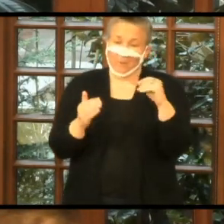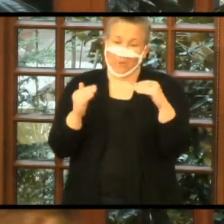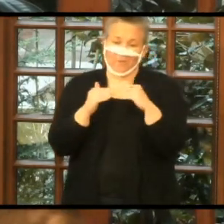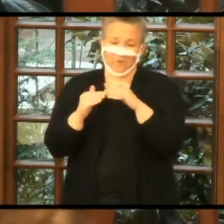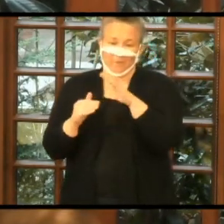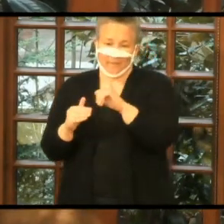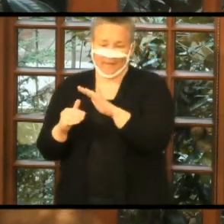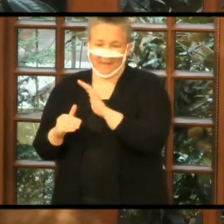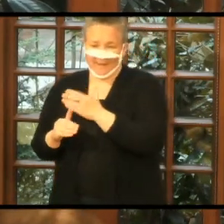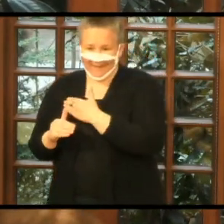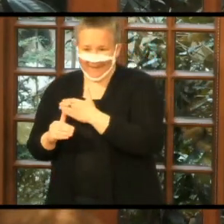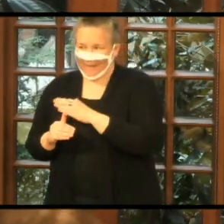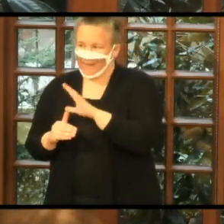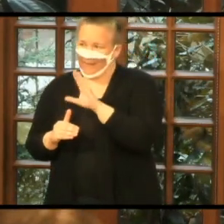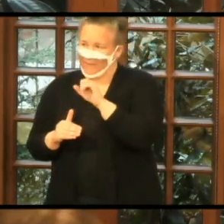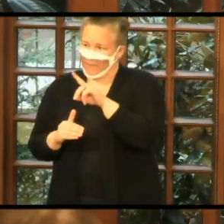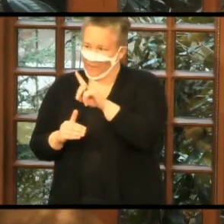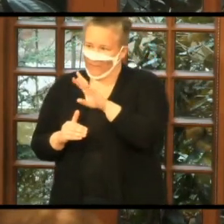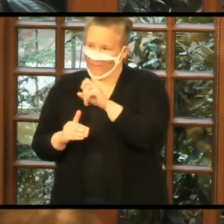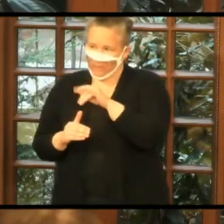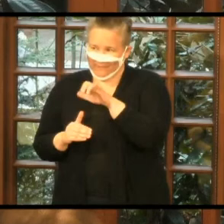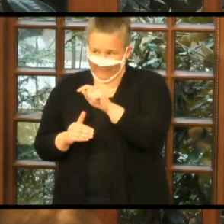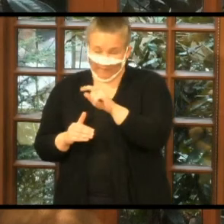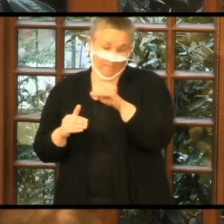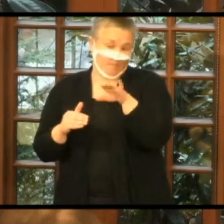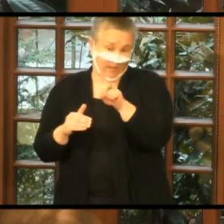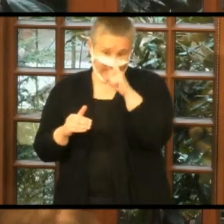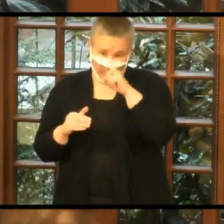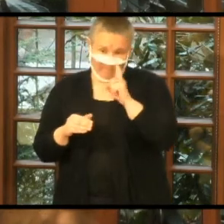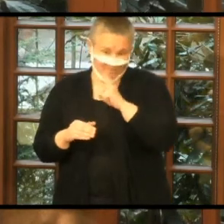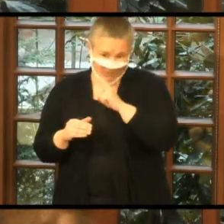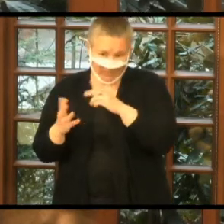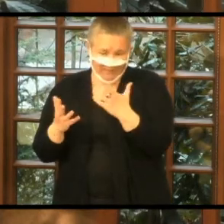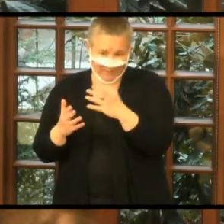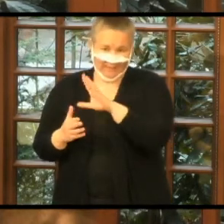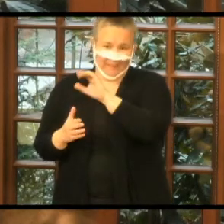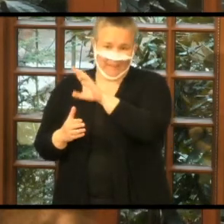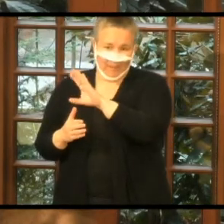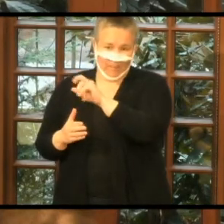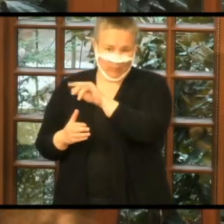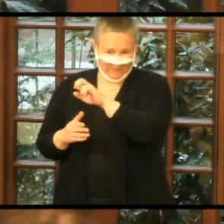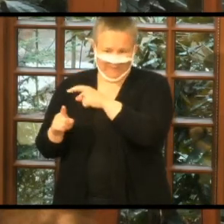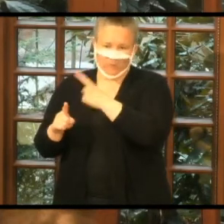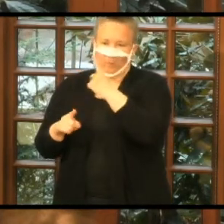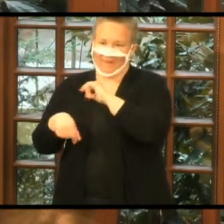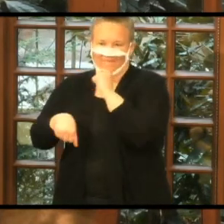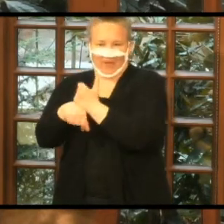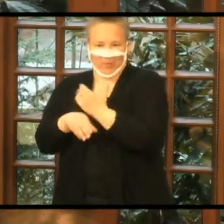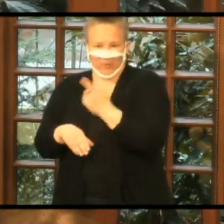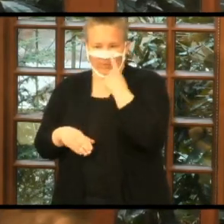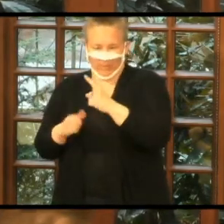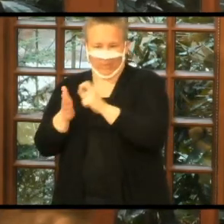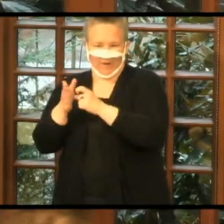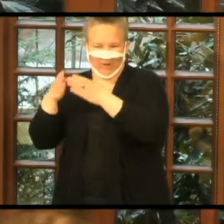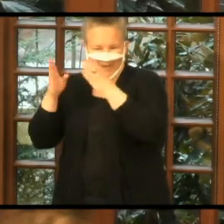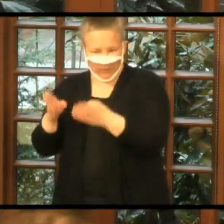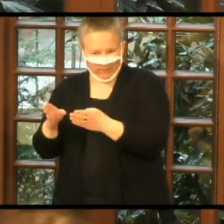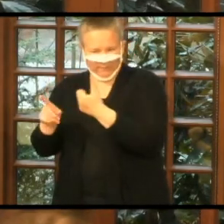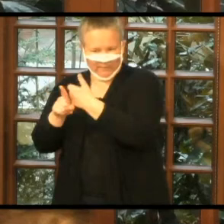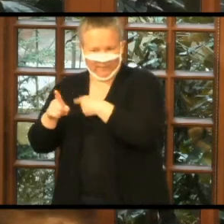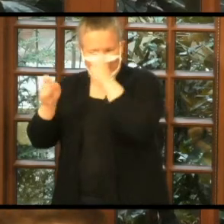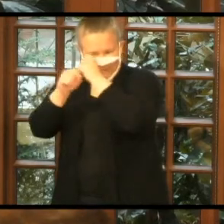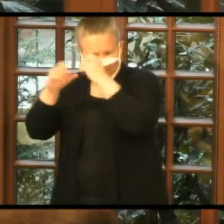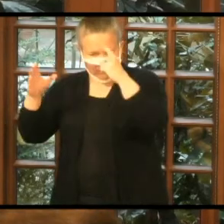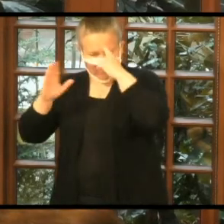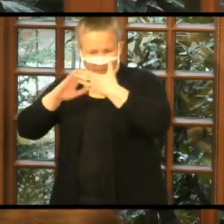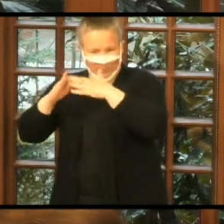by our Bob Lucid Fund for Fiction. Bob Lucid was one of the founders of Writer's House, somebody who had a vision for what a